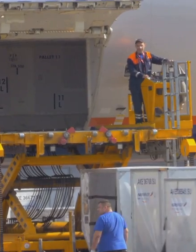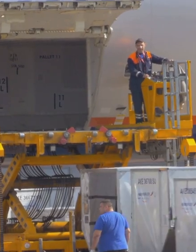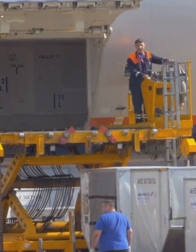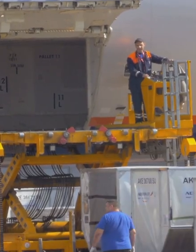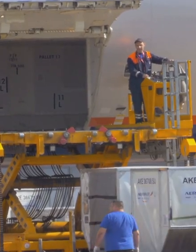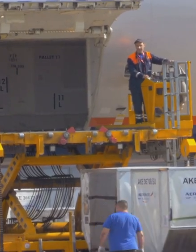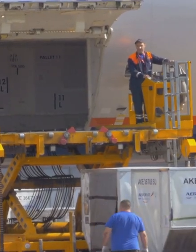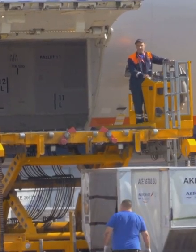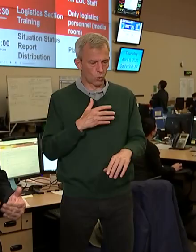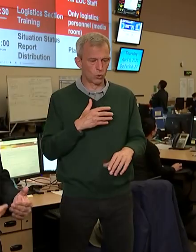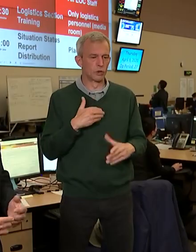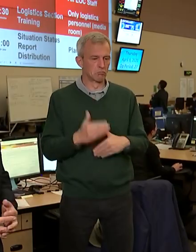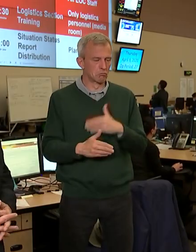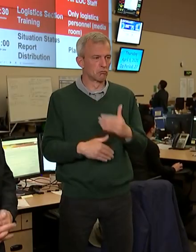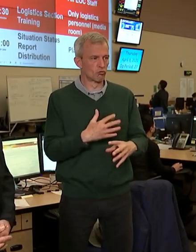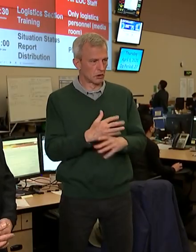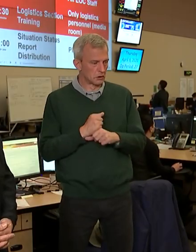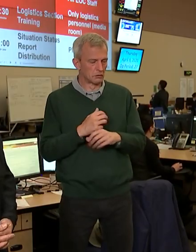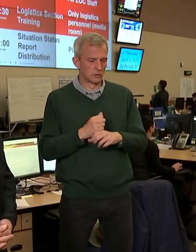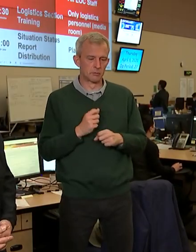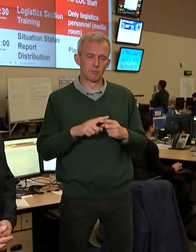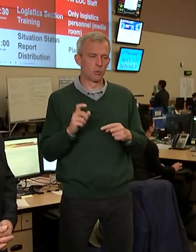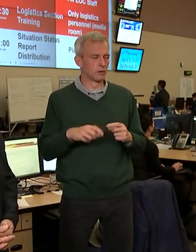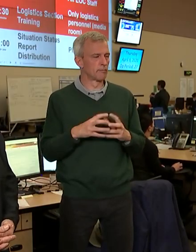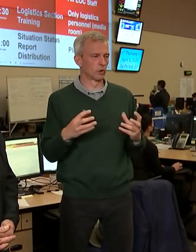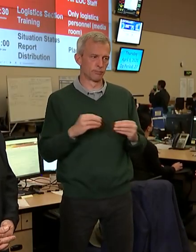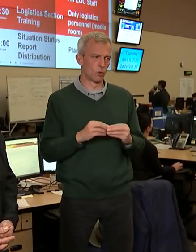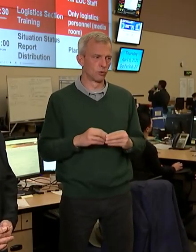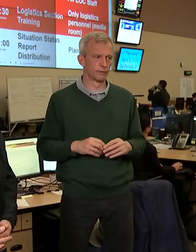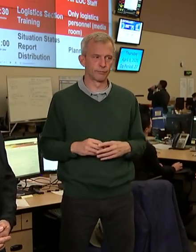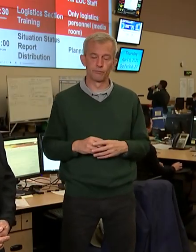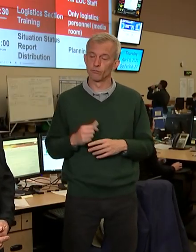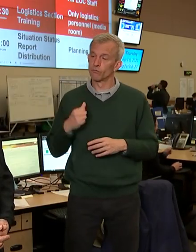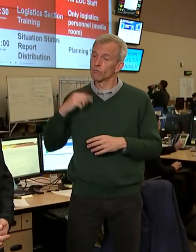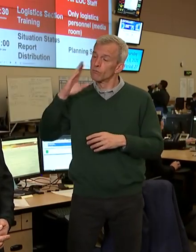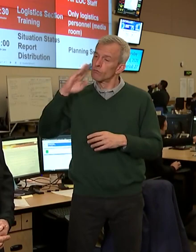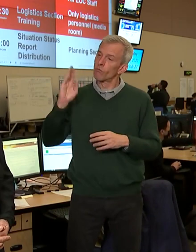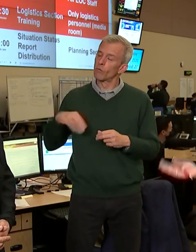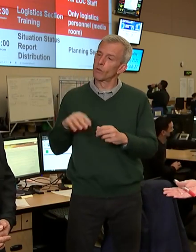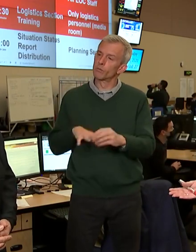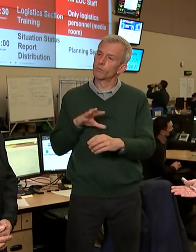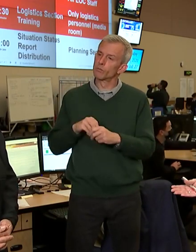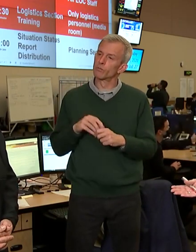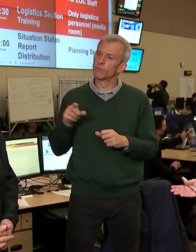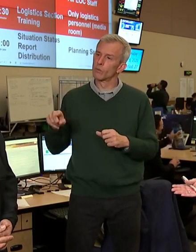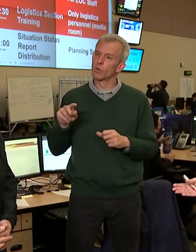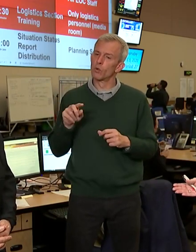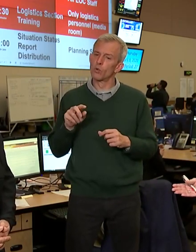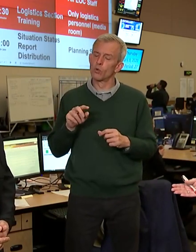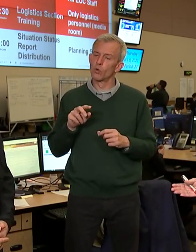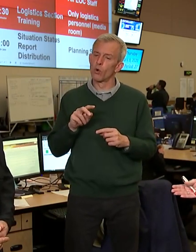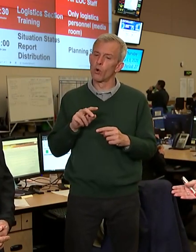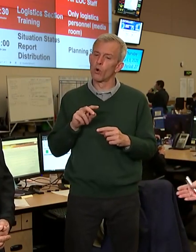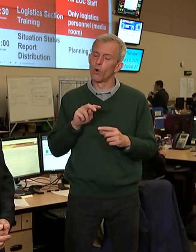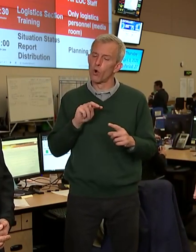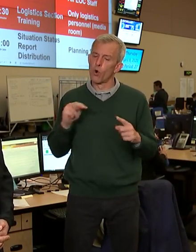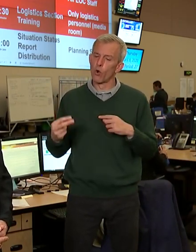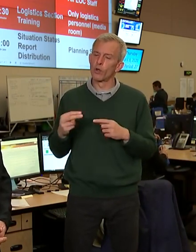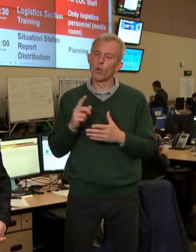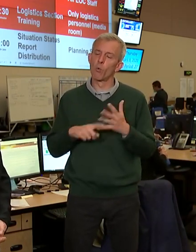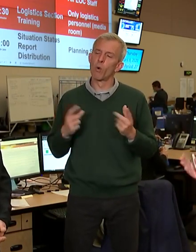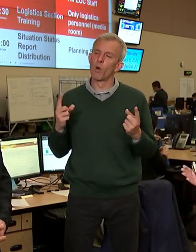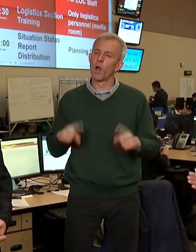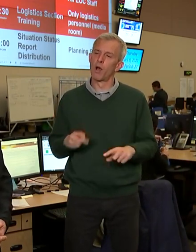slowly but surely, but we need much more. I know as part of this, you're looking at the other side, and you're looking at what